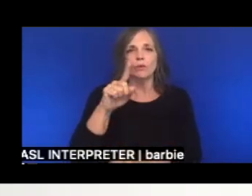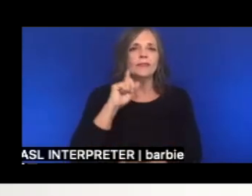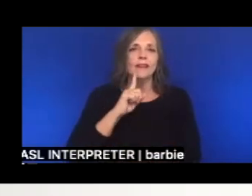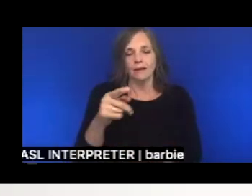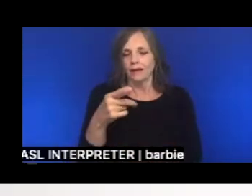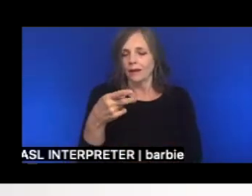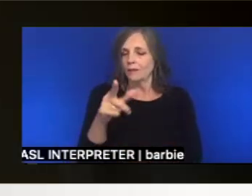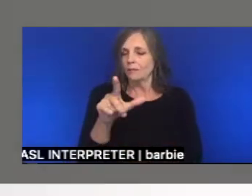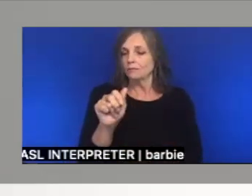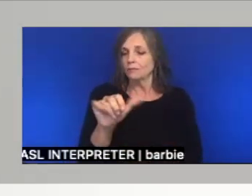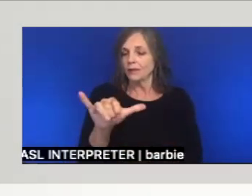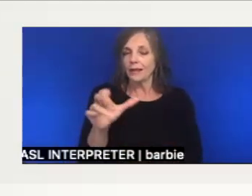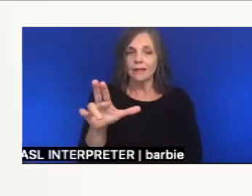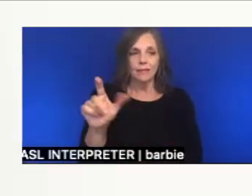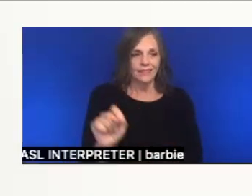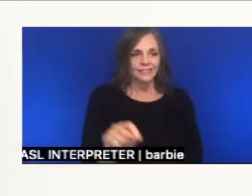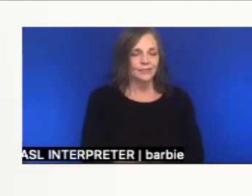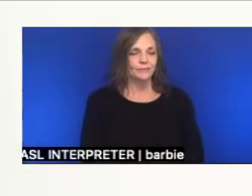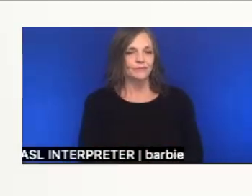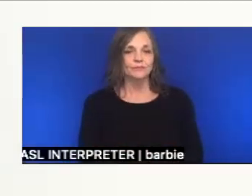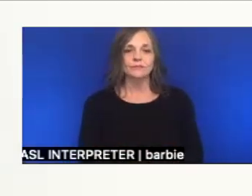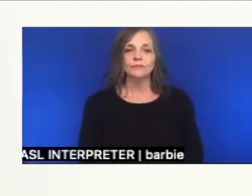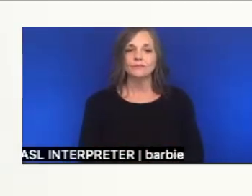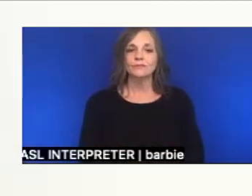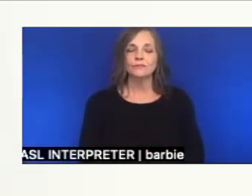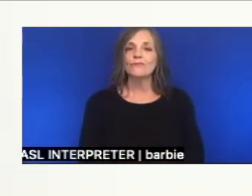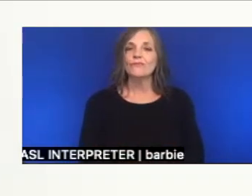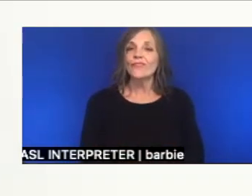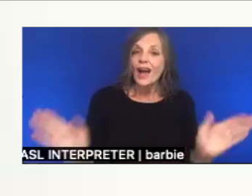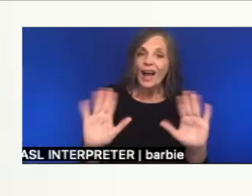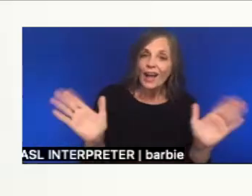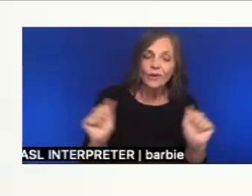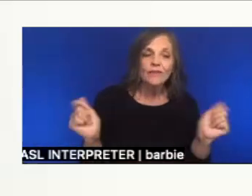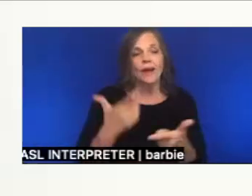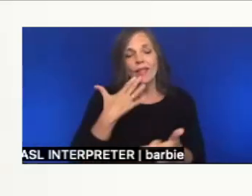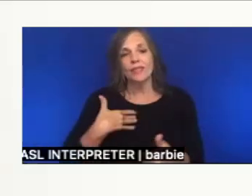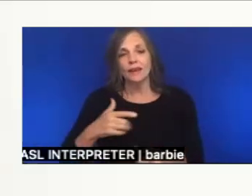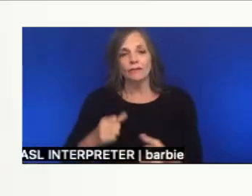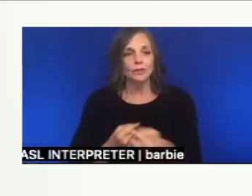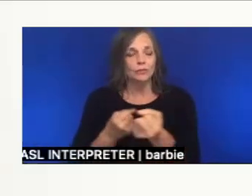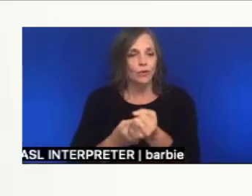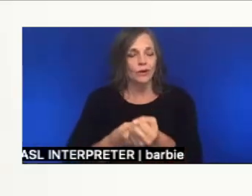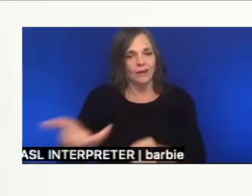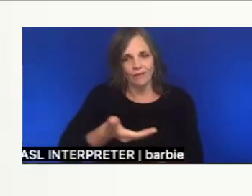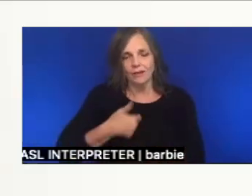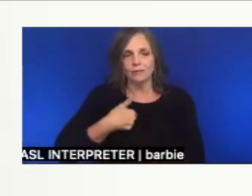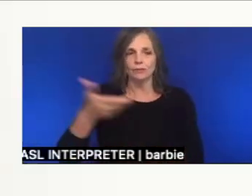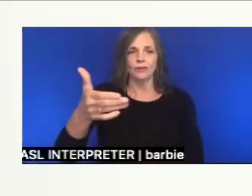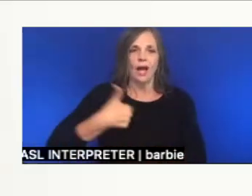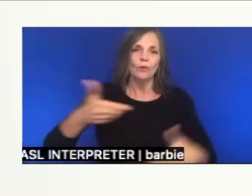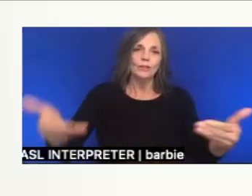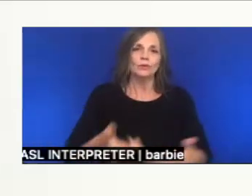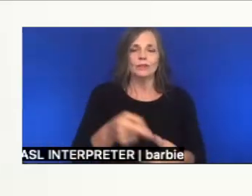group. Hello, everyone. So thanks, first of all, for having me. And I would like to introduce this